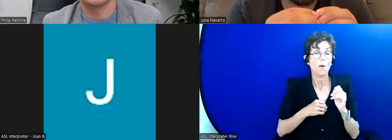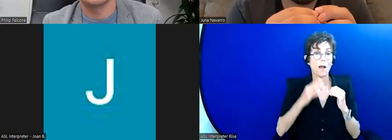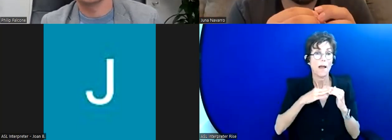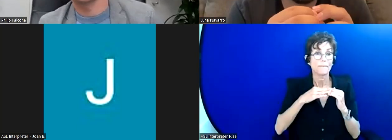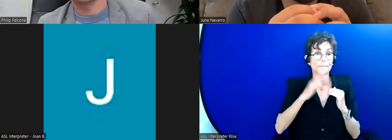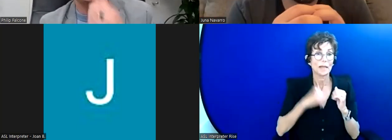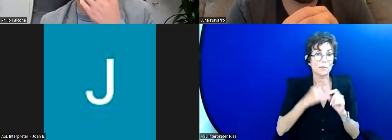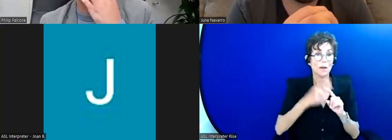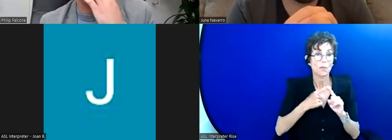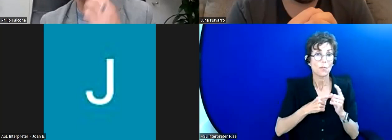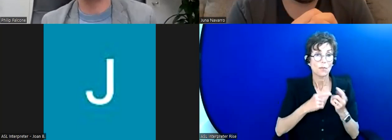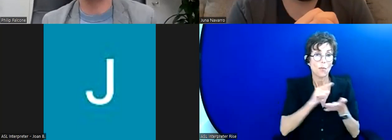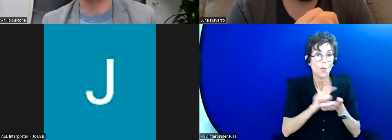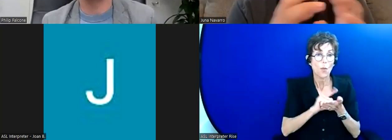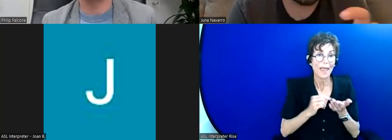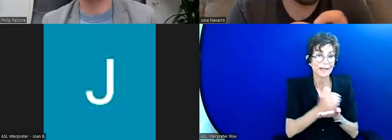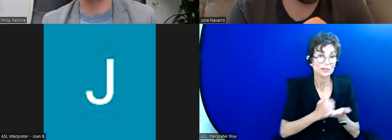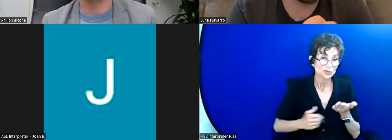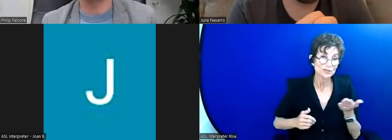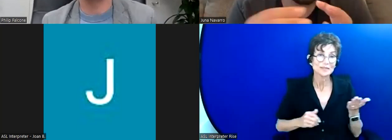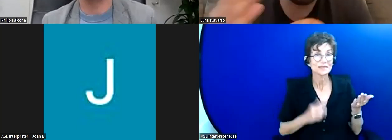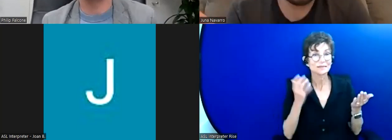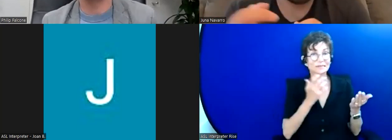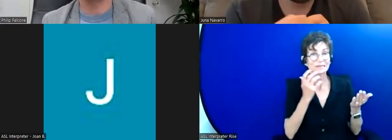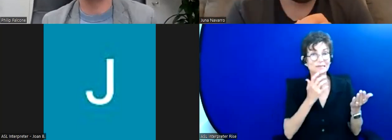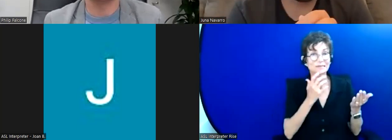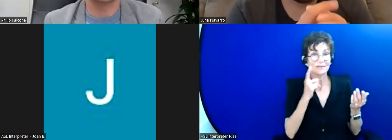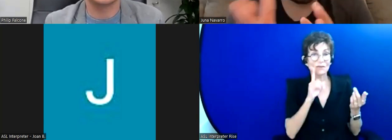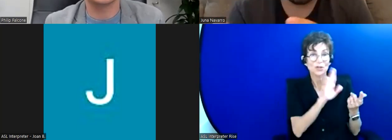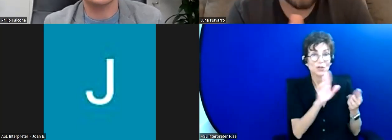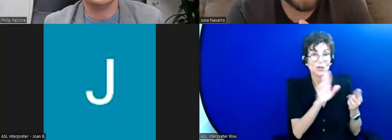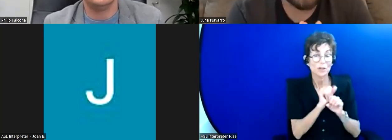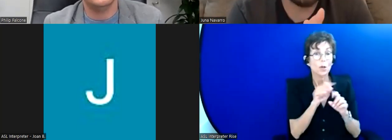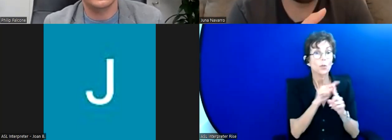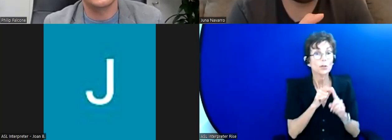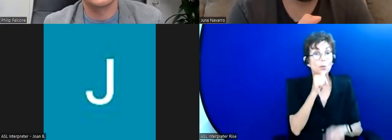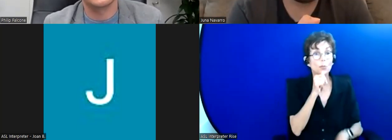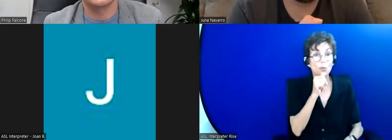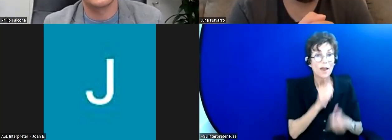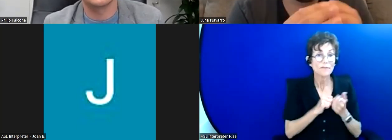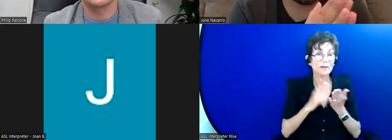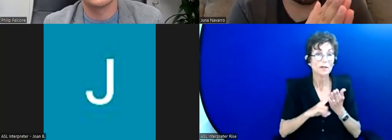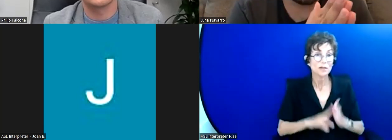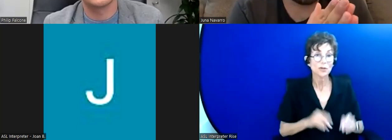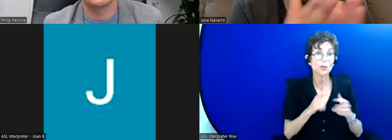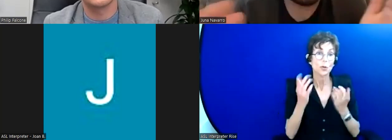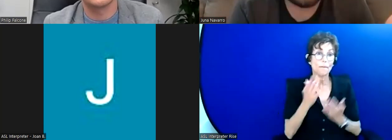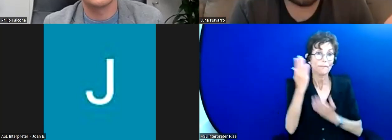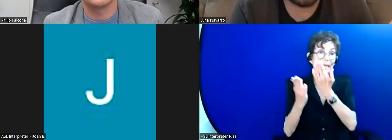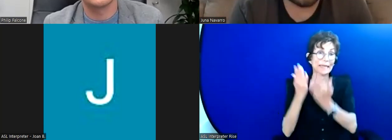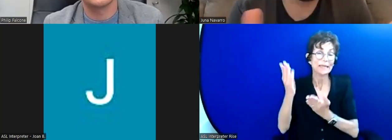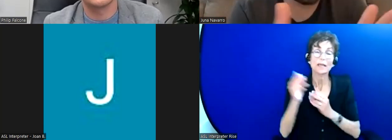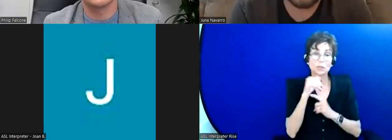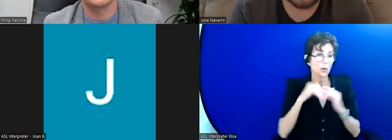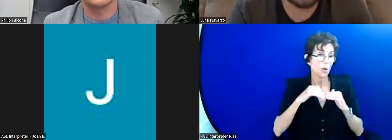that when you are, especially as a private contractor and you are bidding, make sure you don't go under a minimum wage. And sometimes like, you're like, hey,